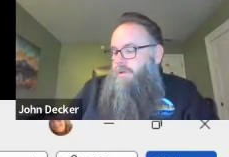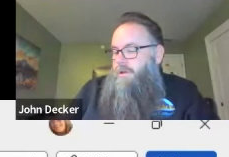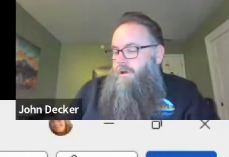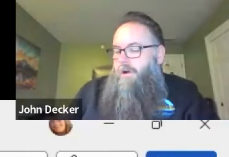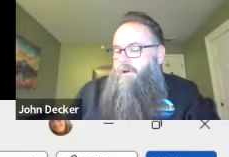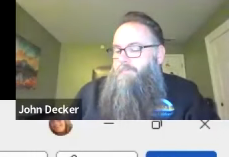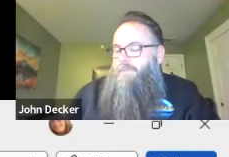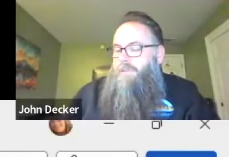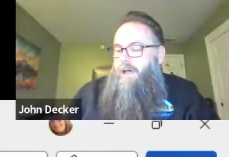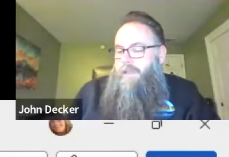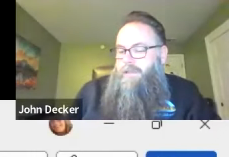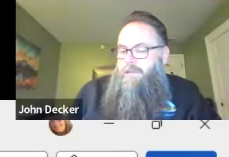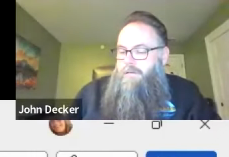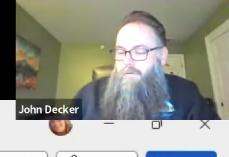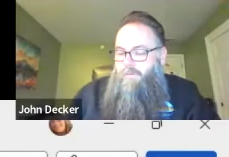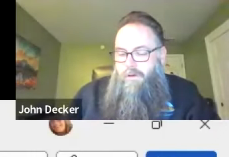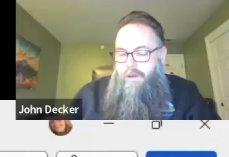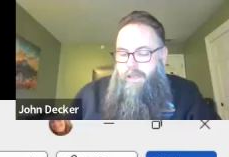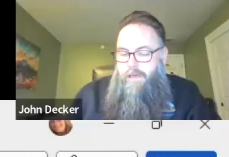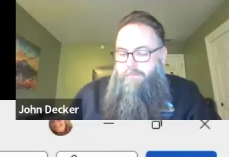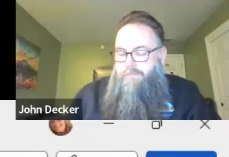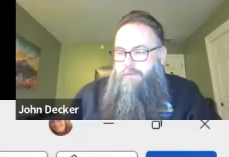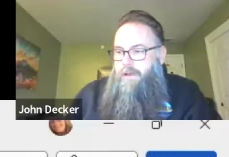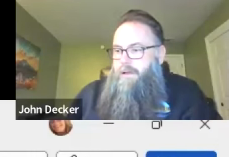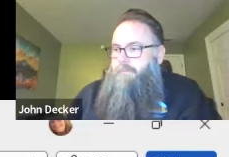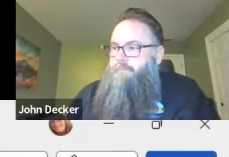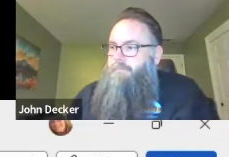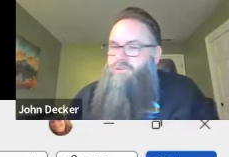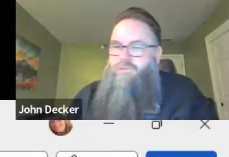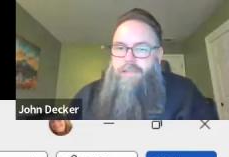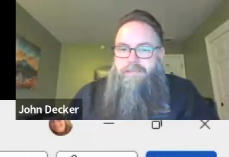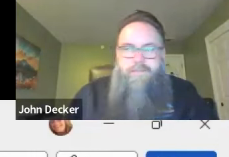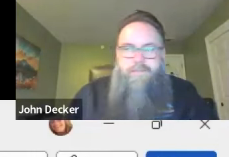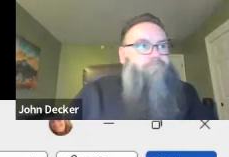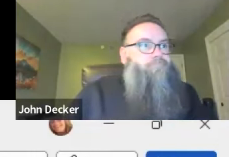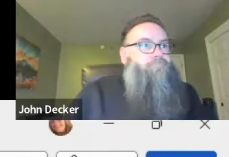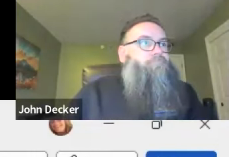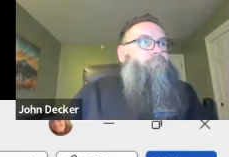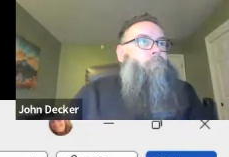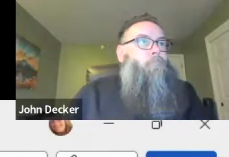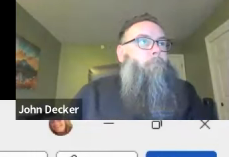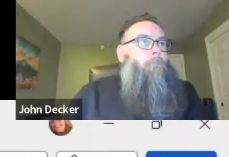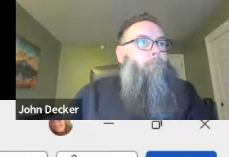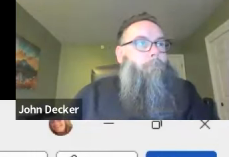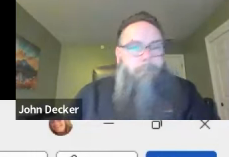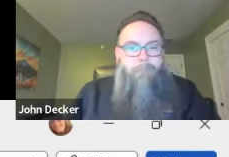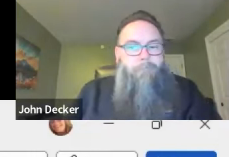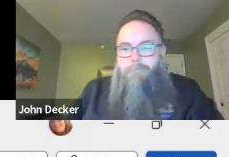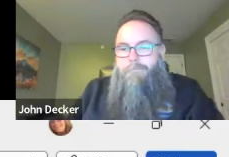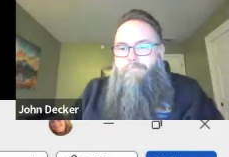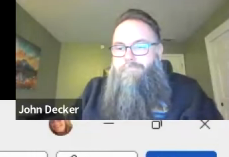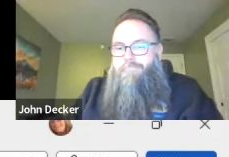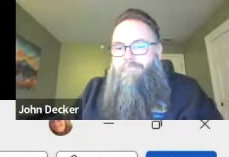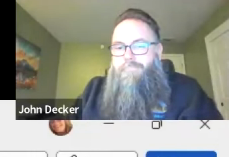also are blind or have partial blindness.